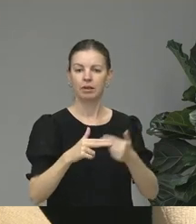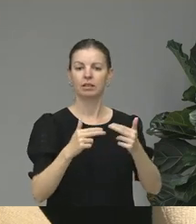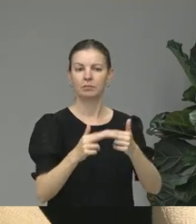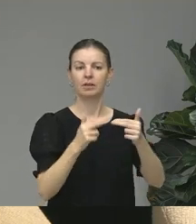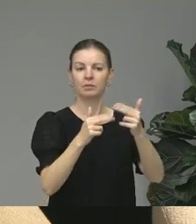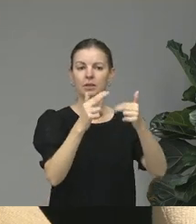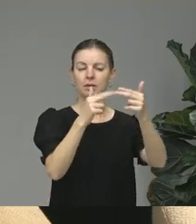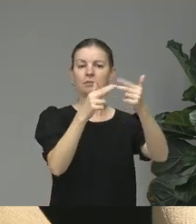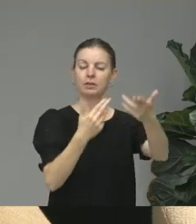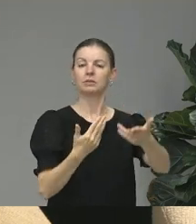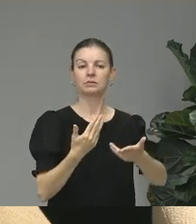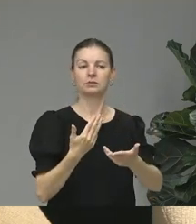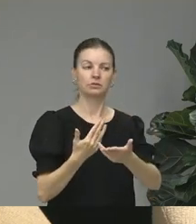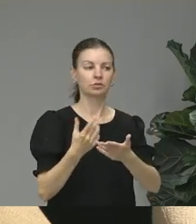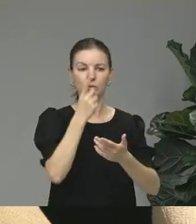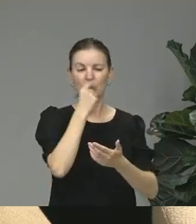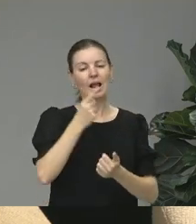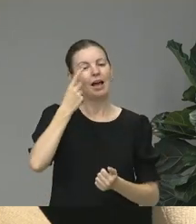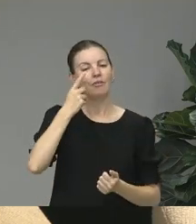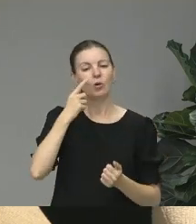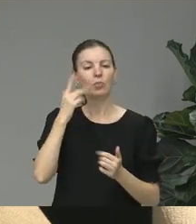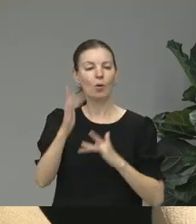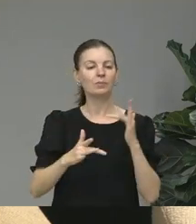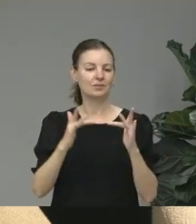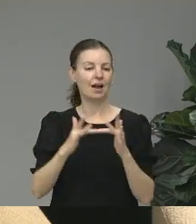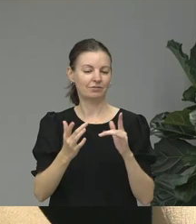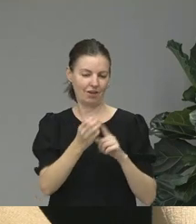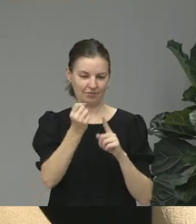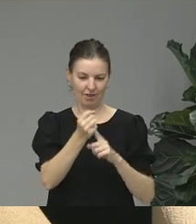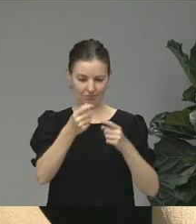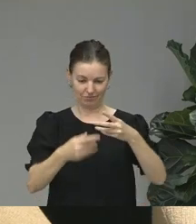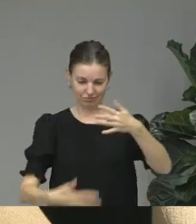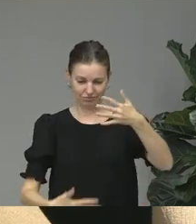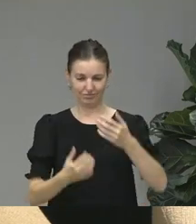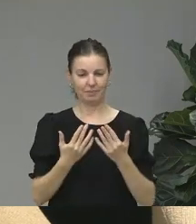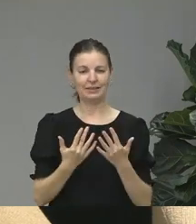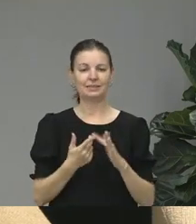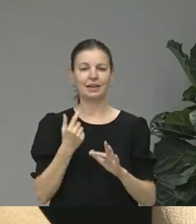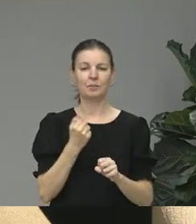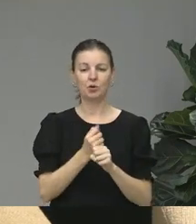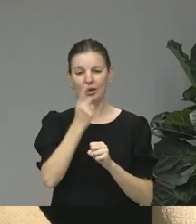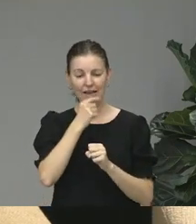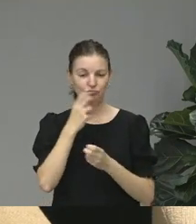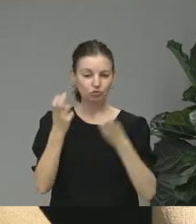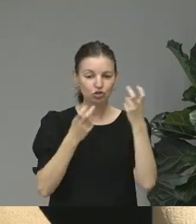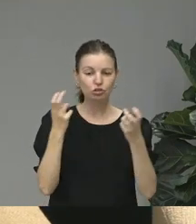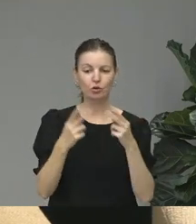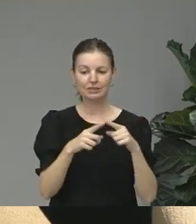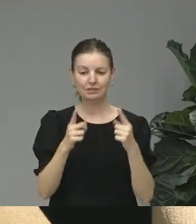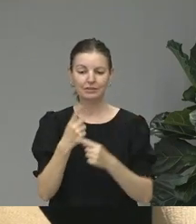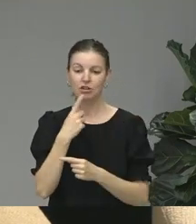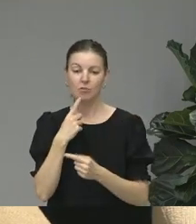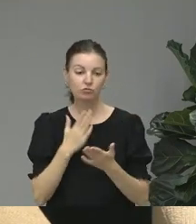builds on that practice. And so, yes, you can look at the website and find many, many examples. You can search by types of rights, you can search